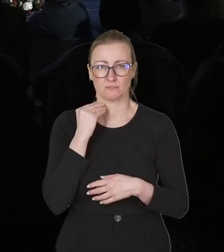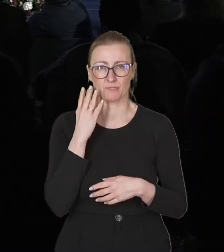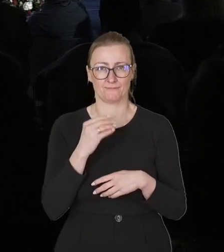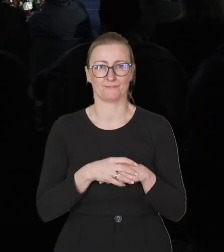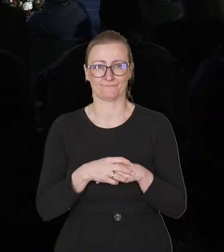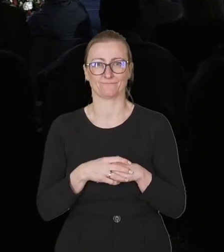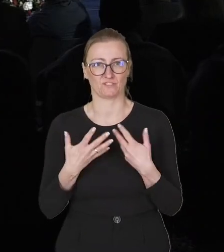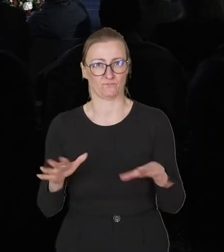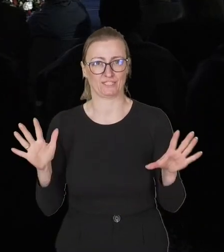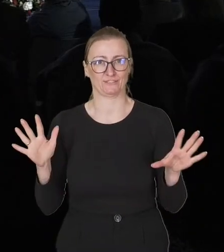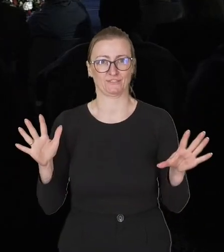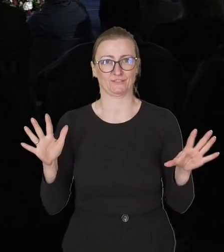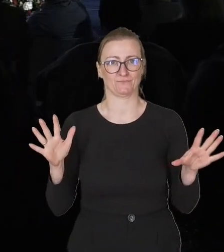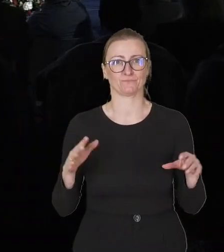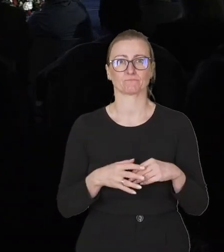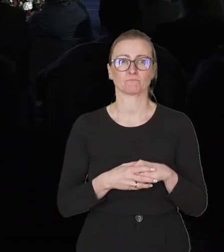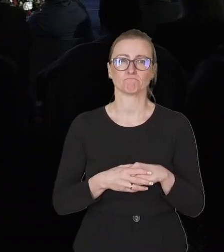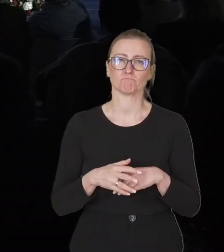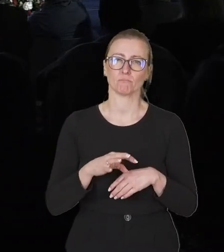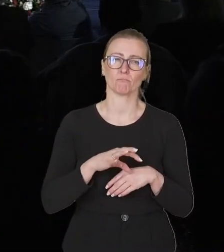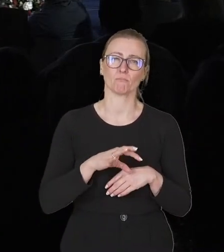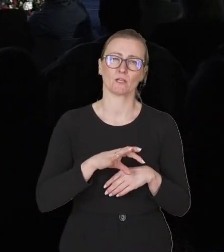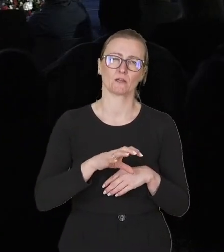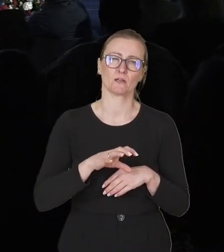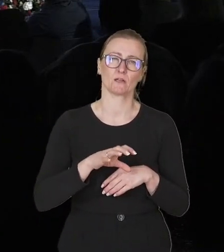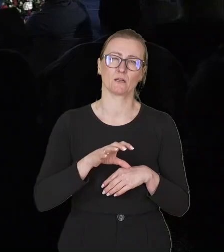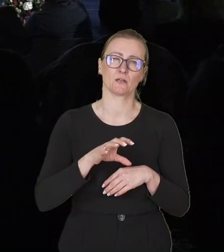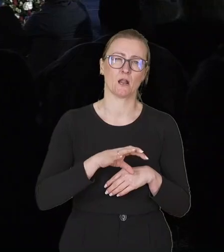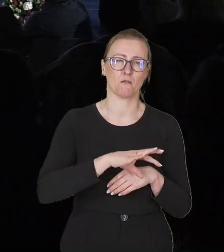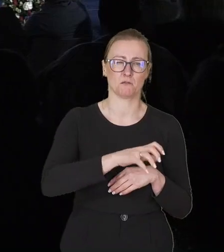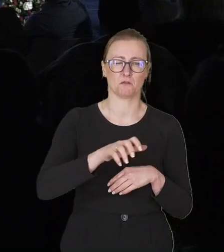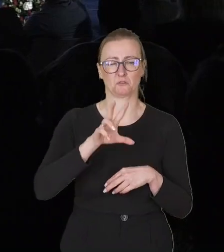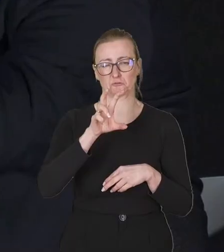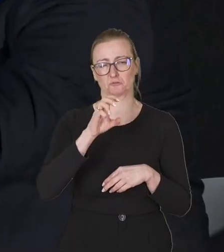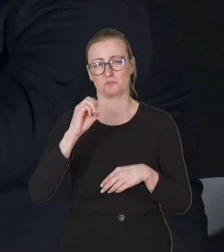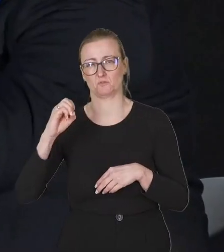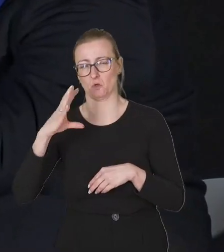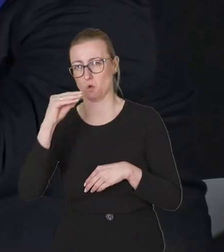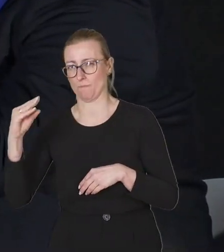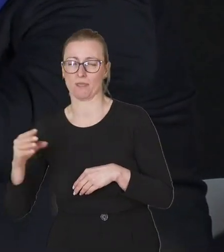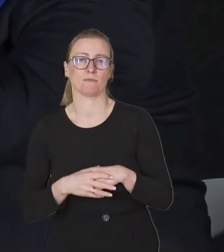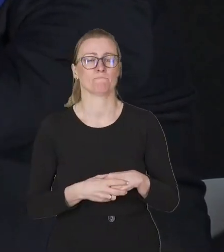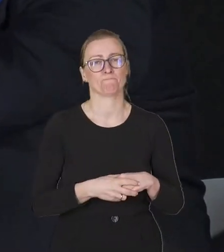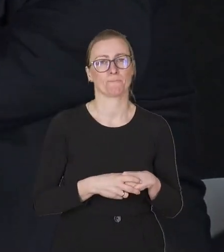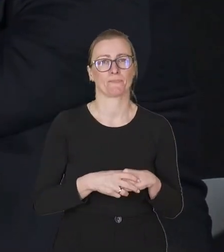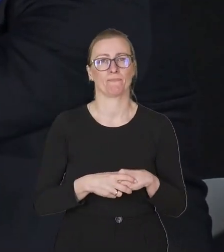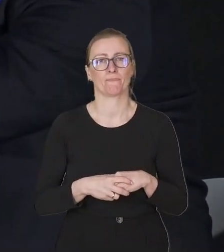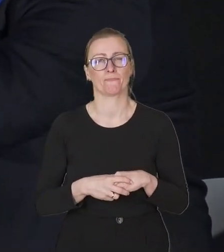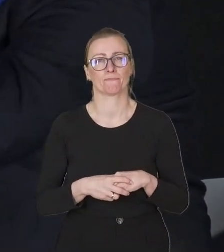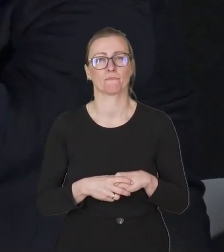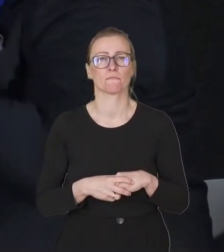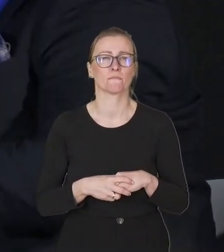for these 20 years, we have touched with grants, loans, different forms, 50,000 of